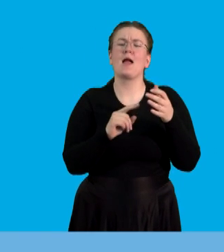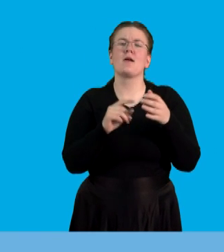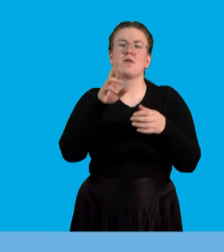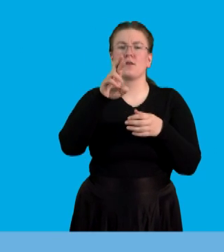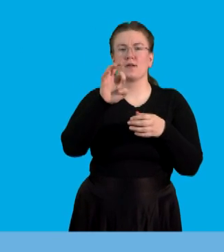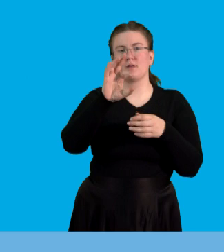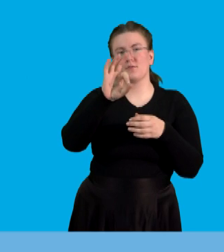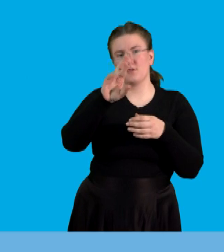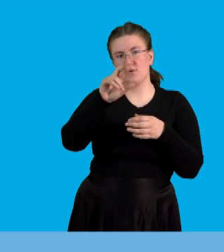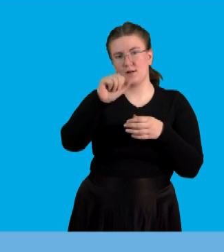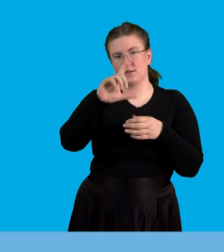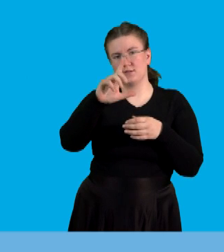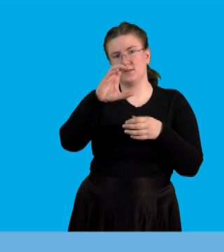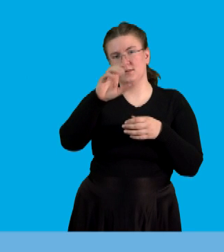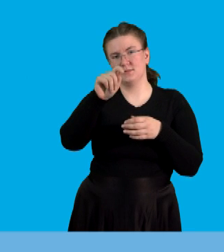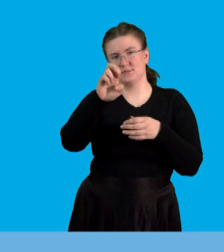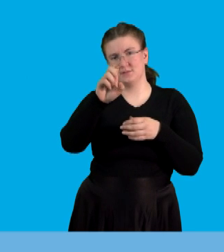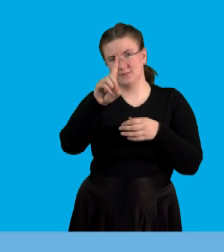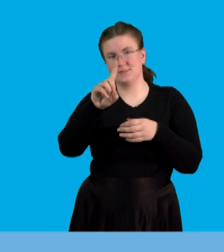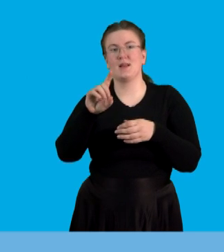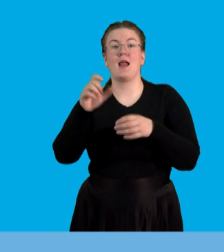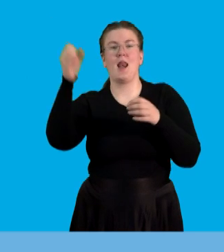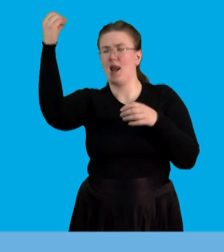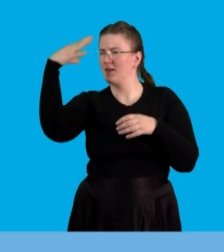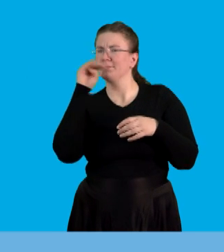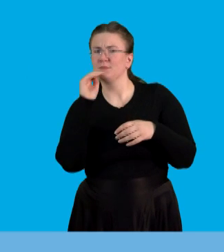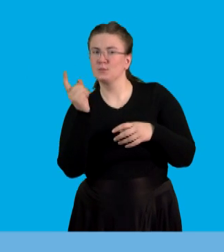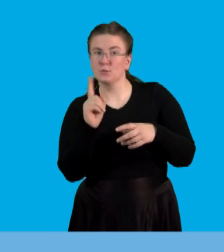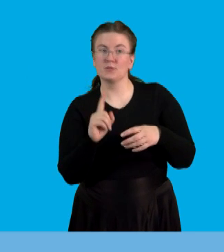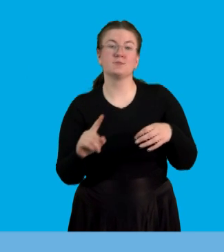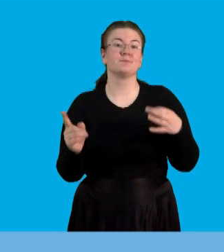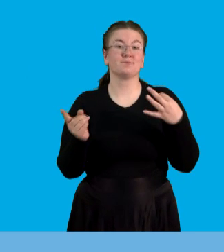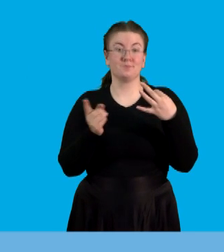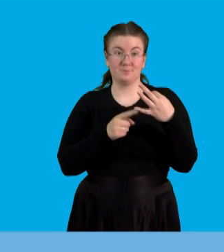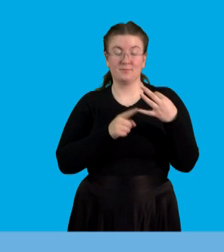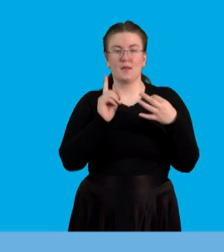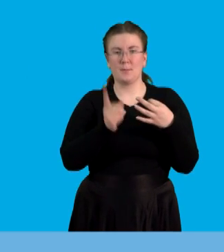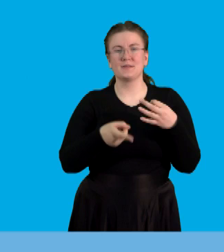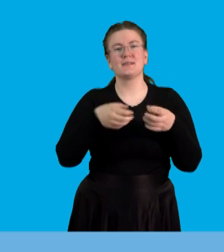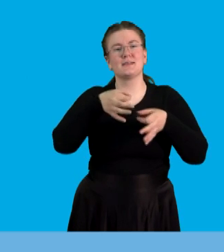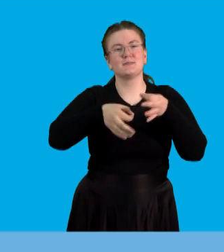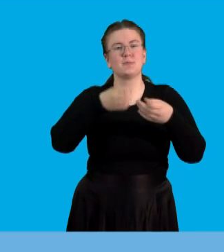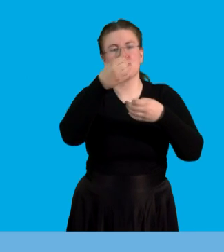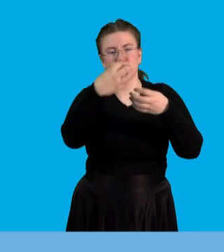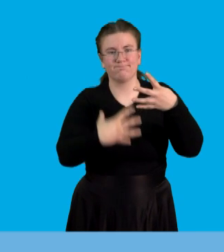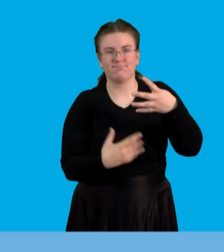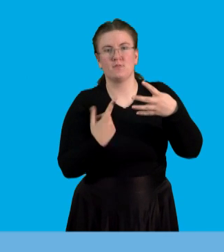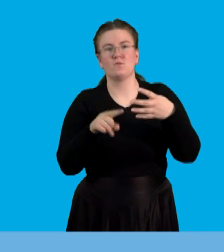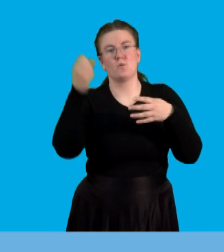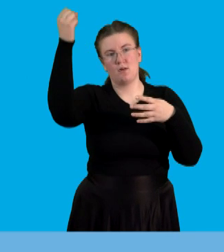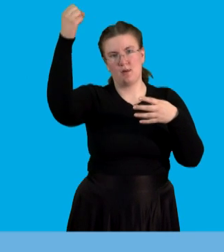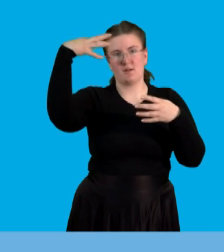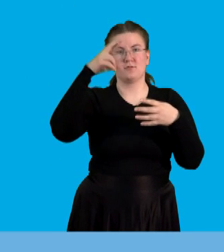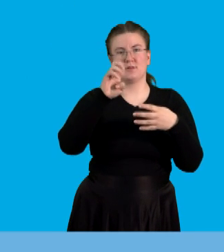refracted, and then be able to state the conditions of refraction. And then lastly, I want you to draw a ray diagram